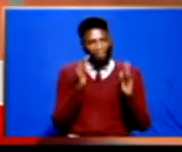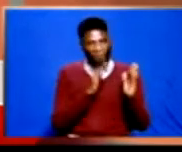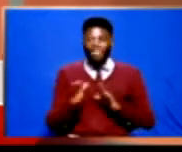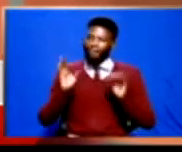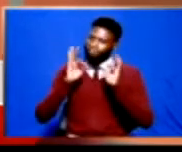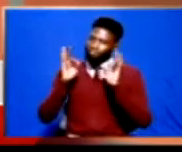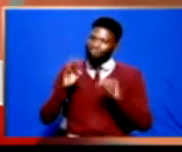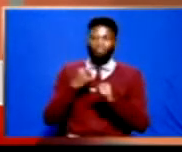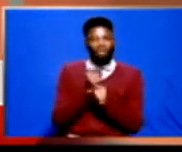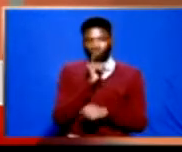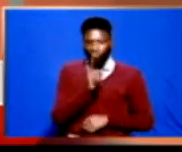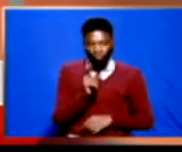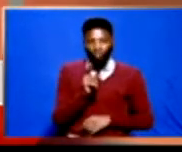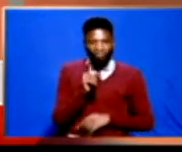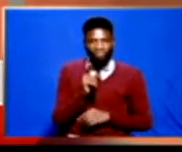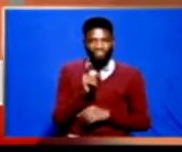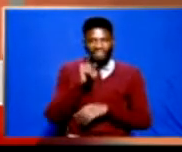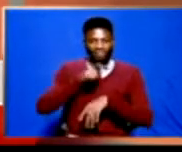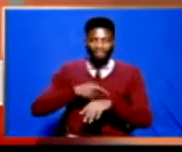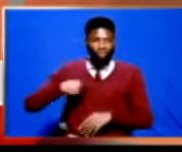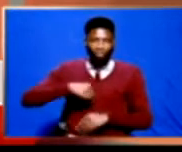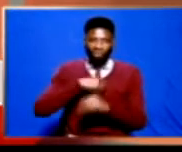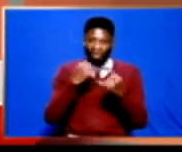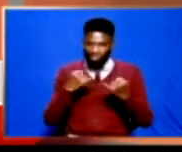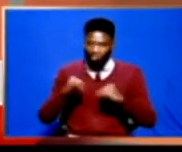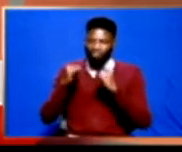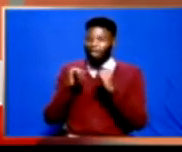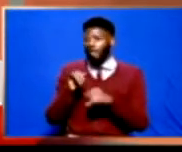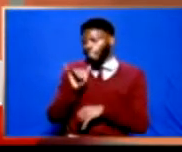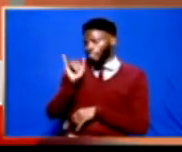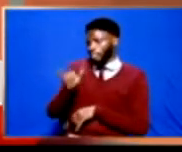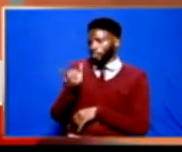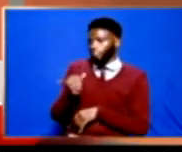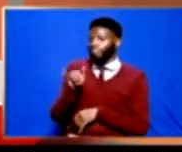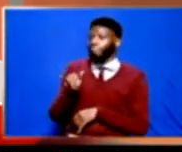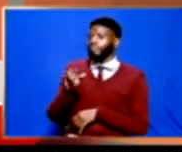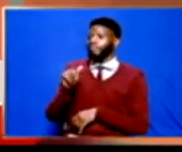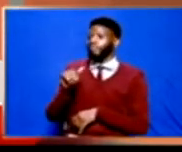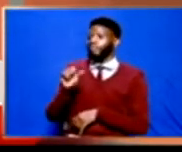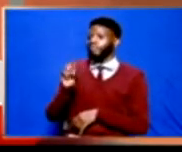that in the moment that we try and monetize on this particular asset such as Mrima,